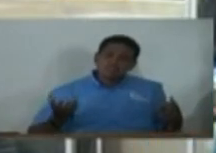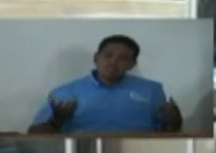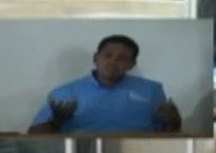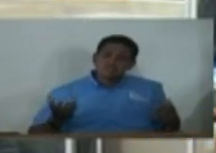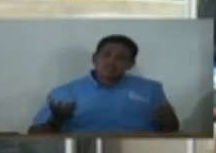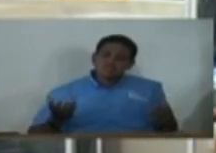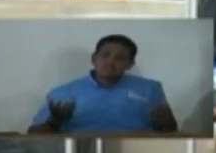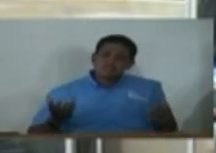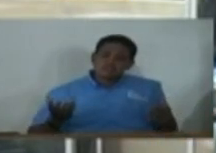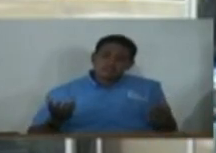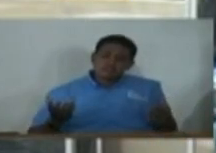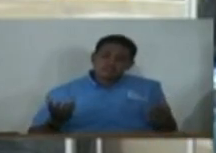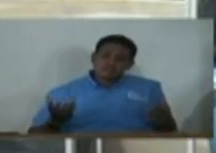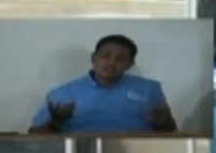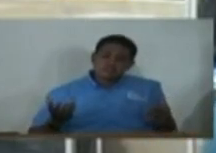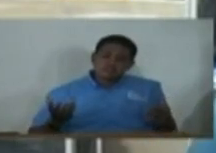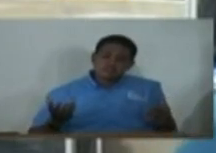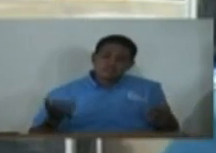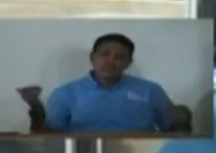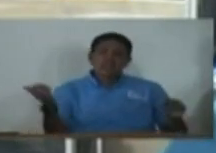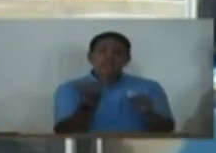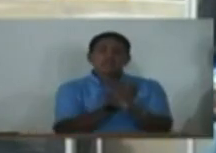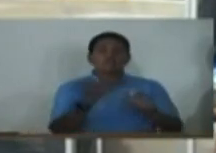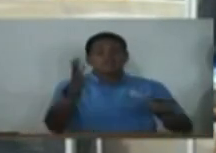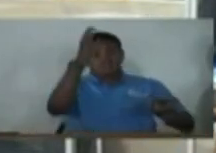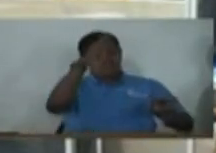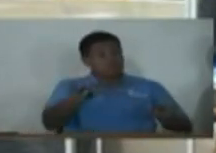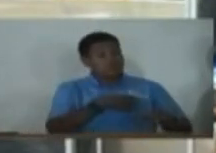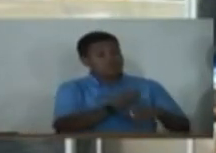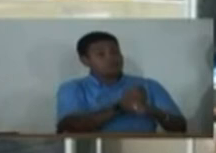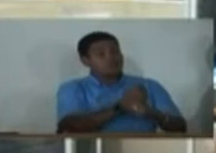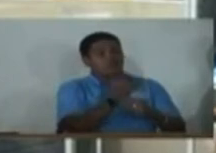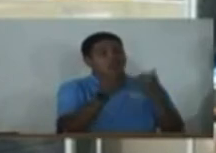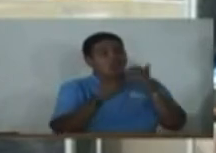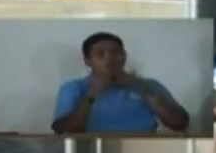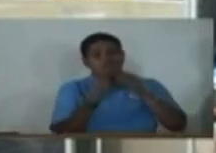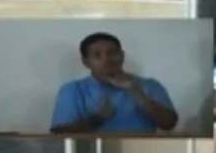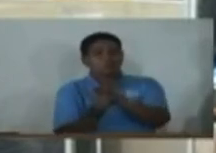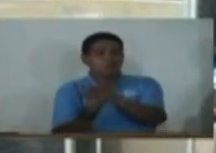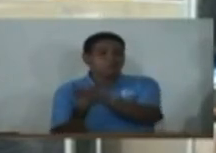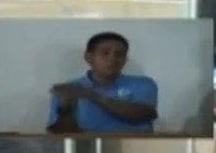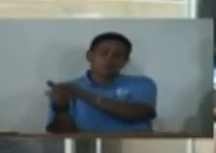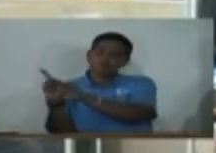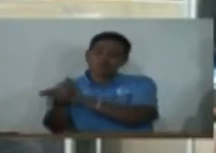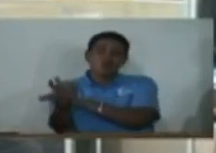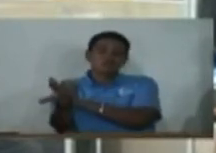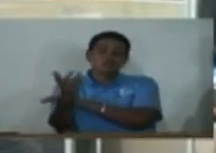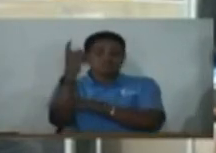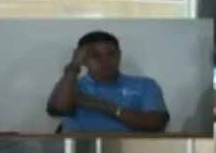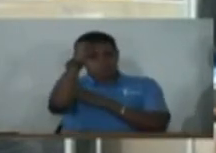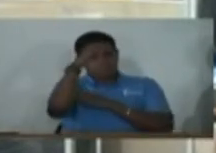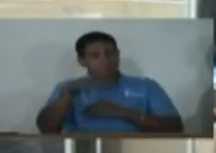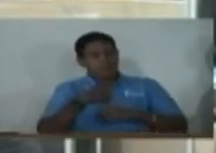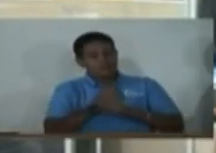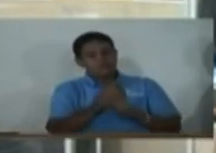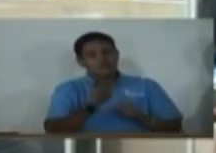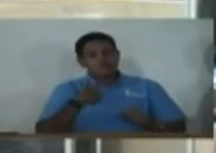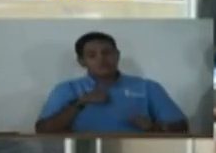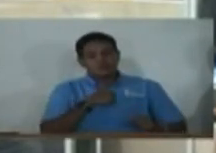that like everything man-made, errors will be made. We are